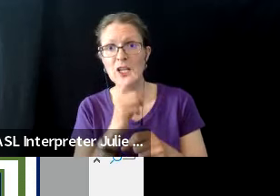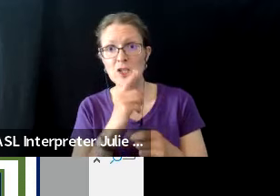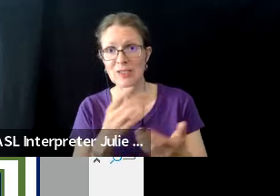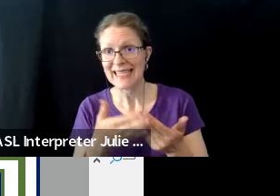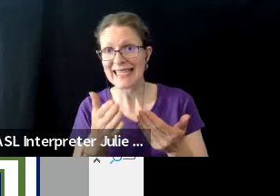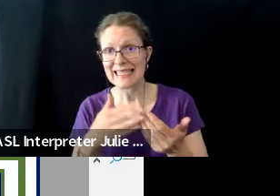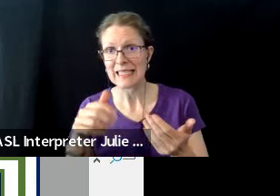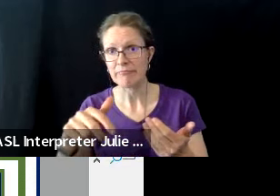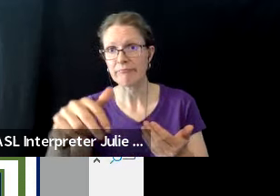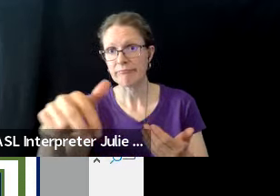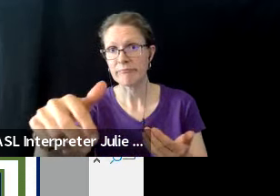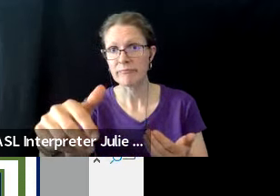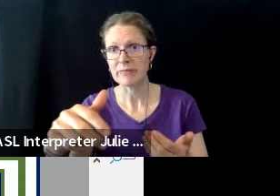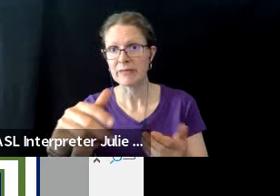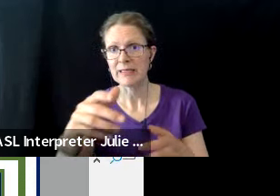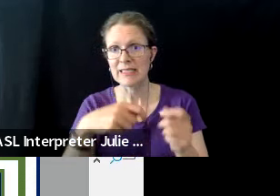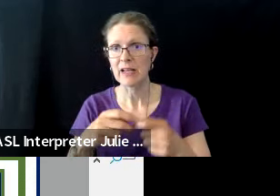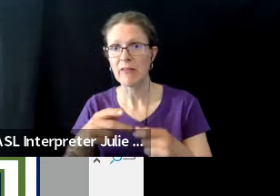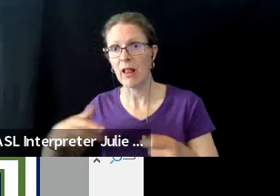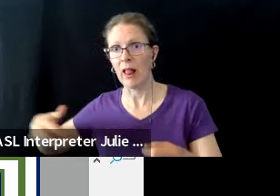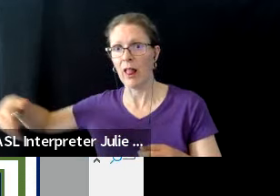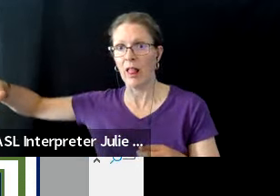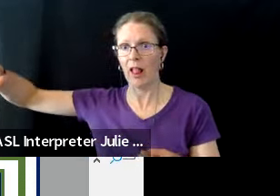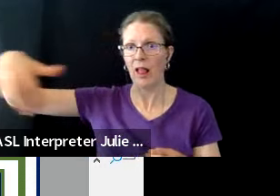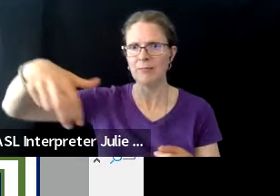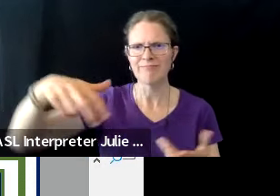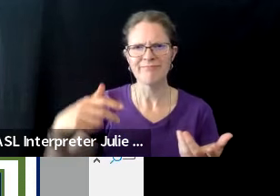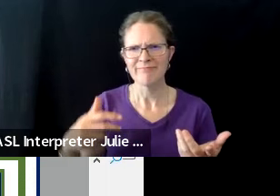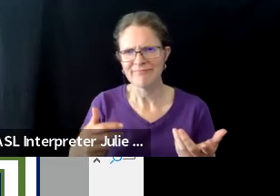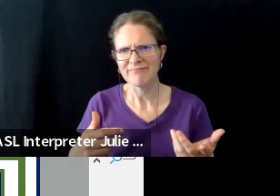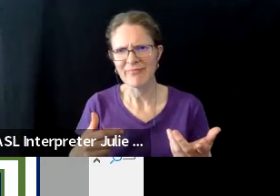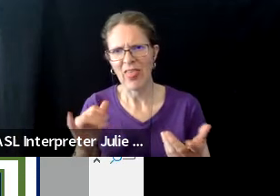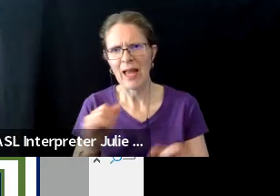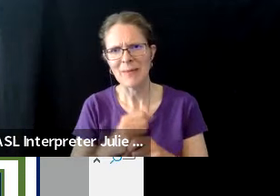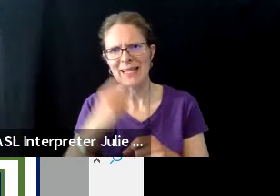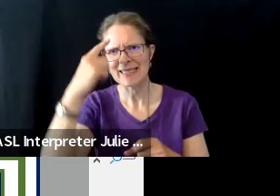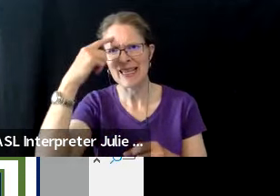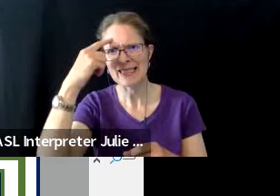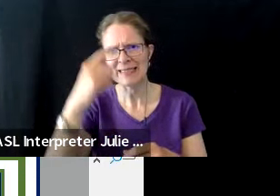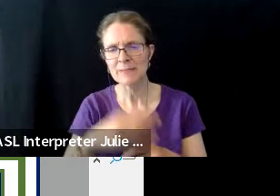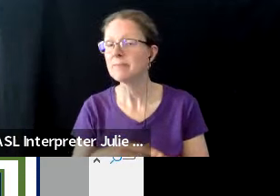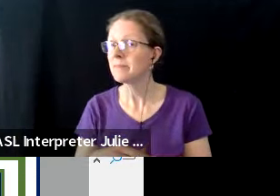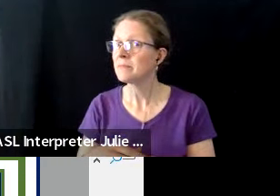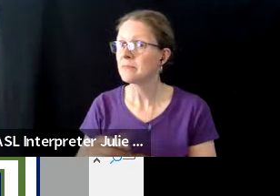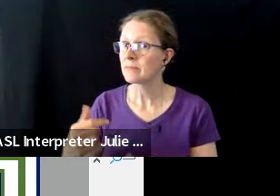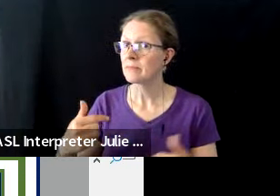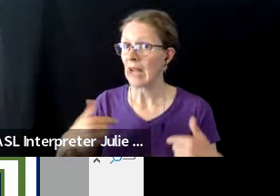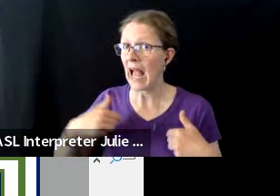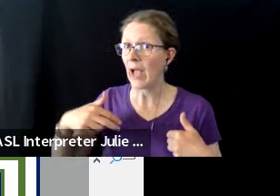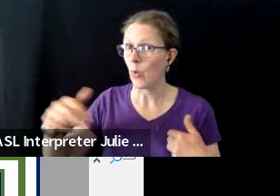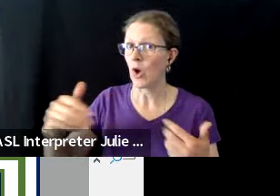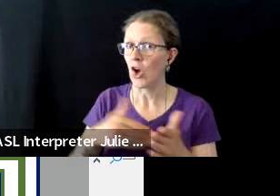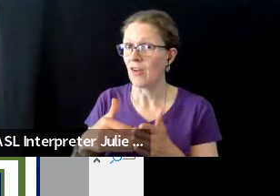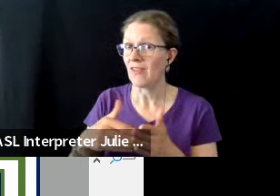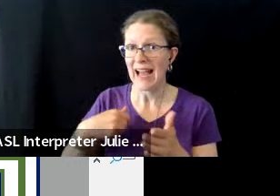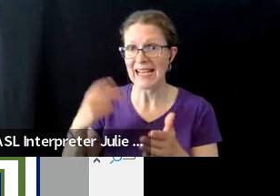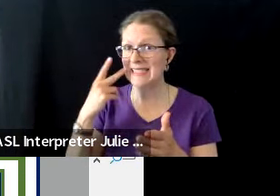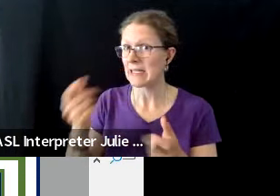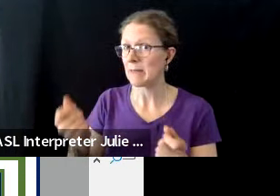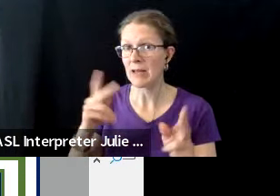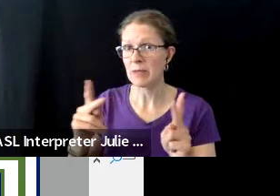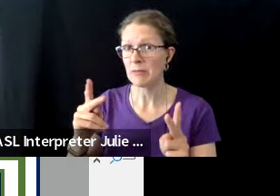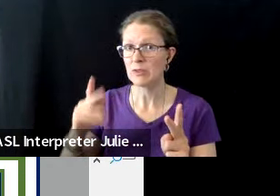that instead of having to go all the way around. That, you know, from an ease of use, that makes total sense. Yes, I mean, I walk it quite a bit and I see a lot of people walking